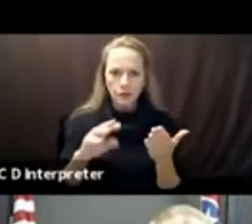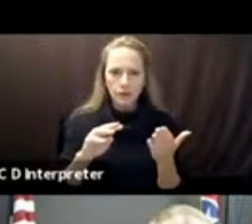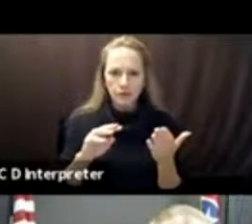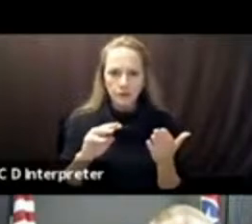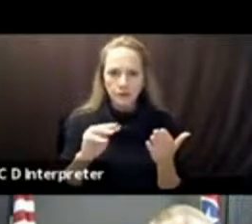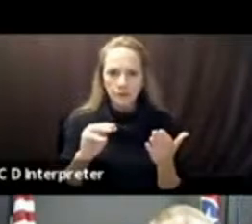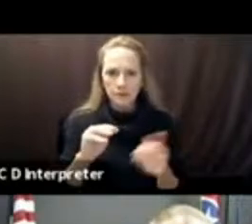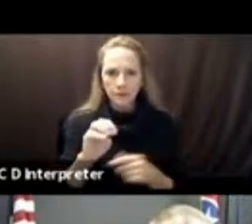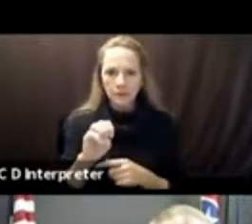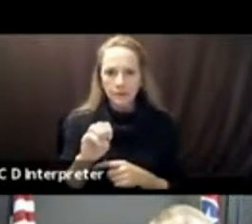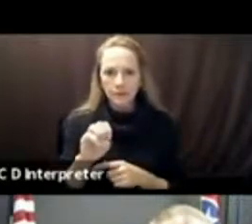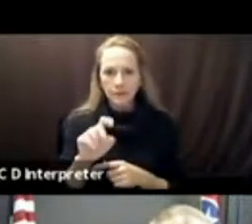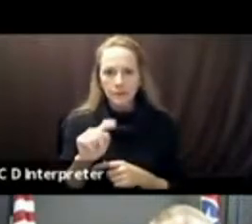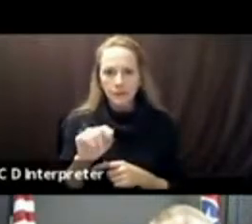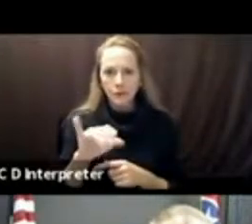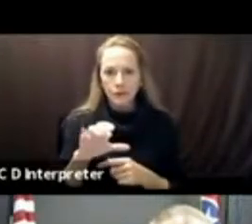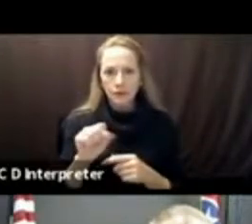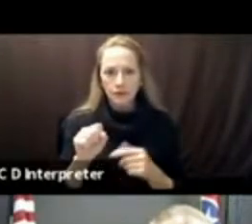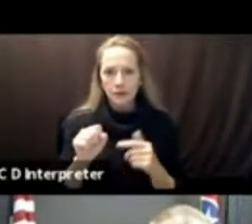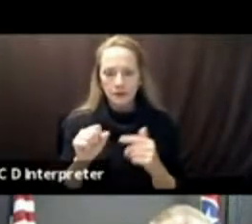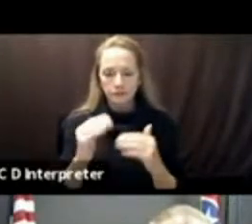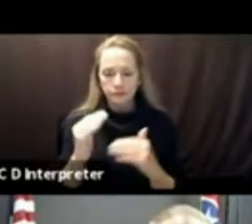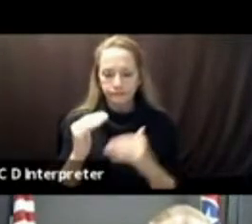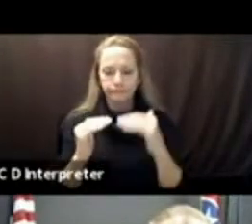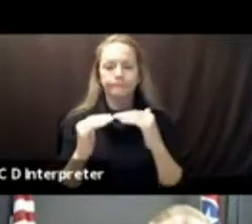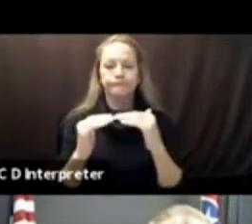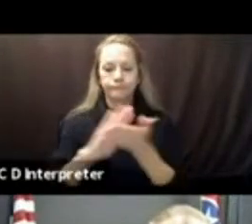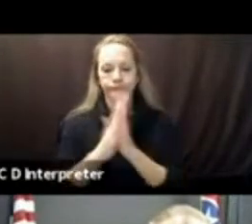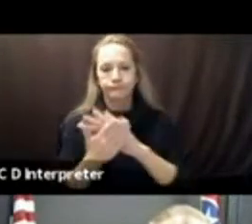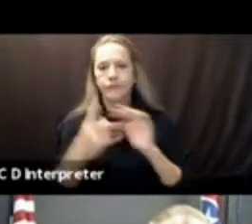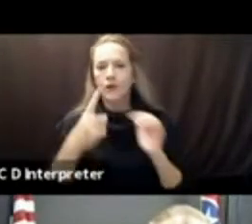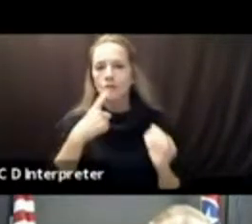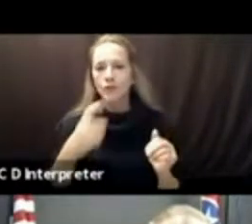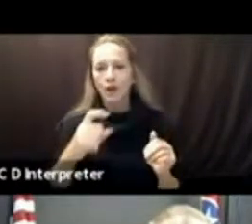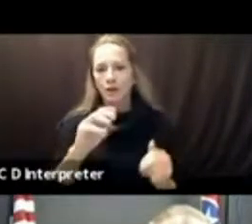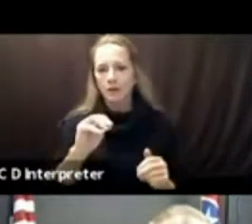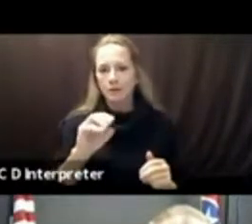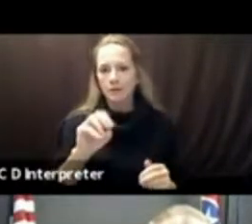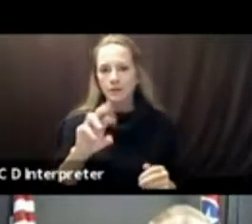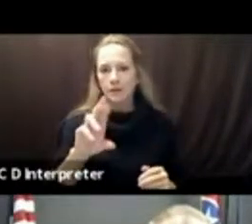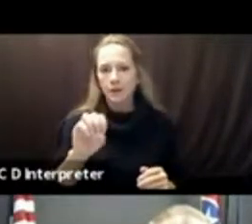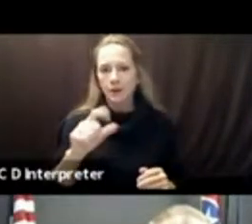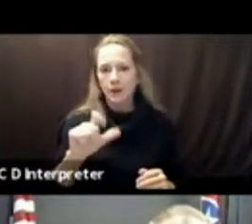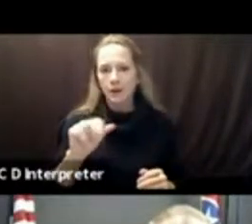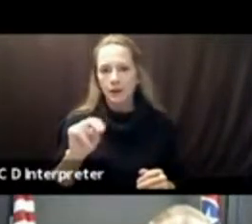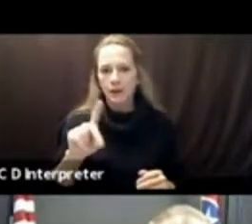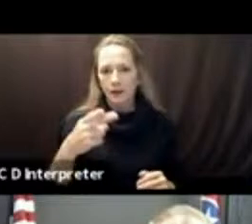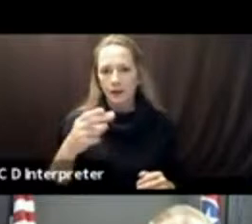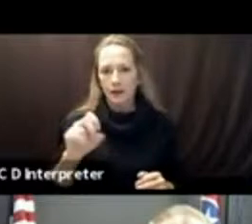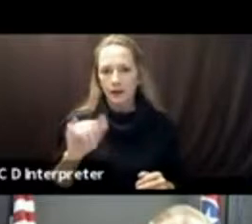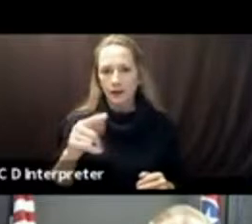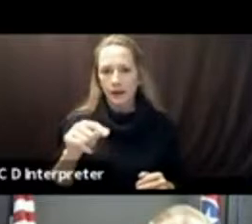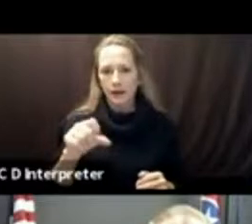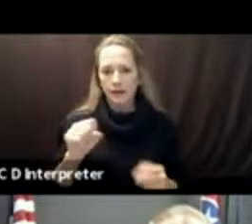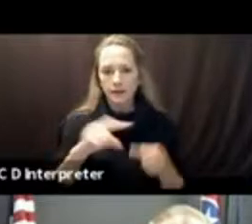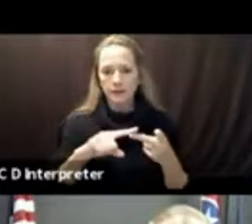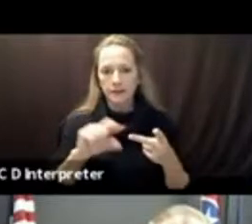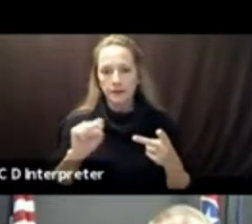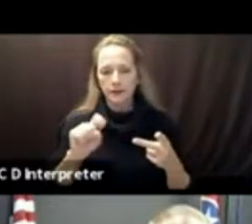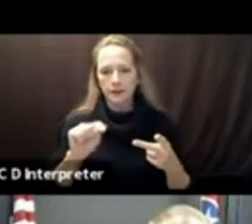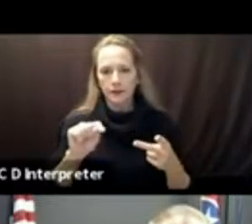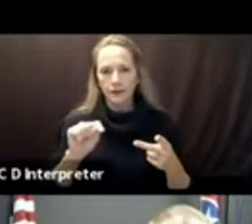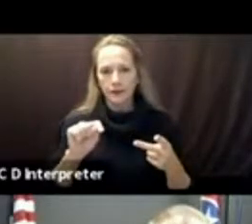those metrics for it to turn red. So that's Moreland Heights and Sturkey Elementary, but they'll be opening back up on